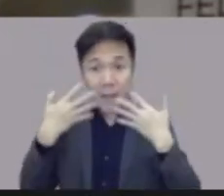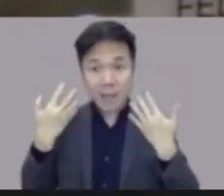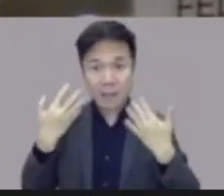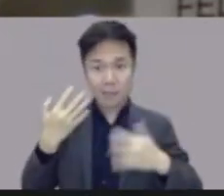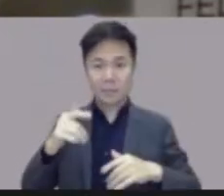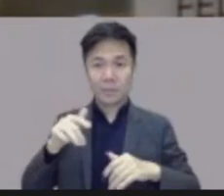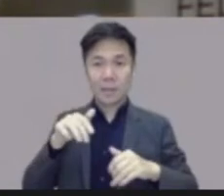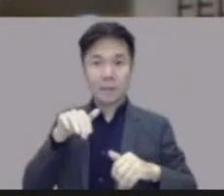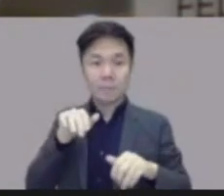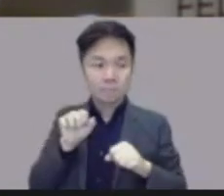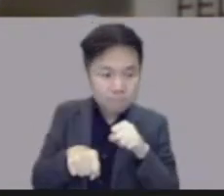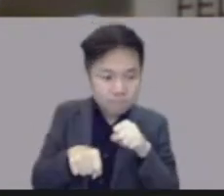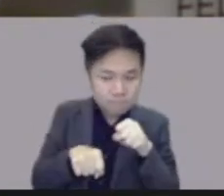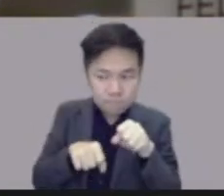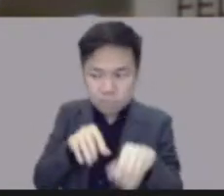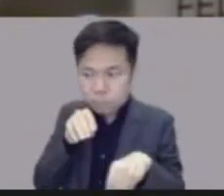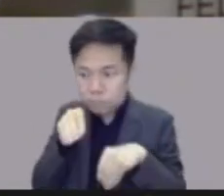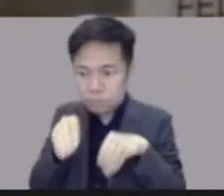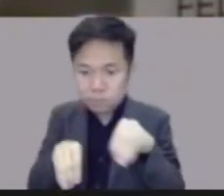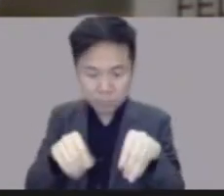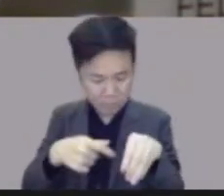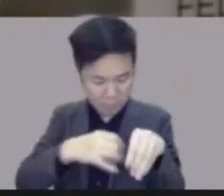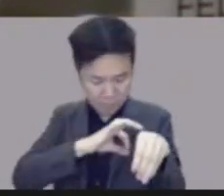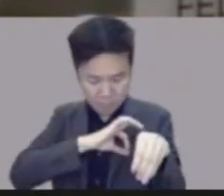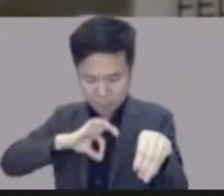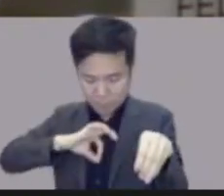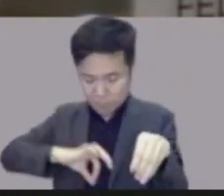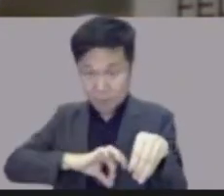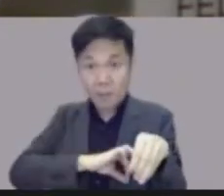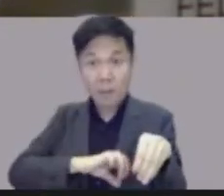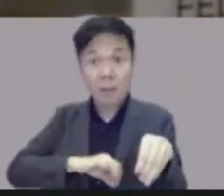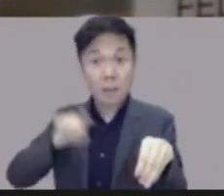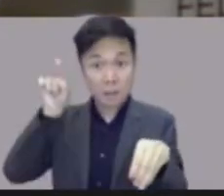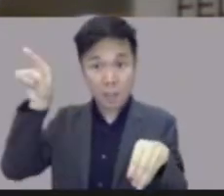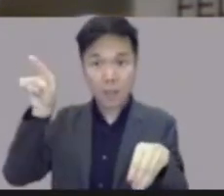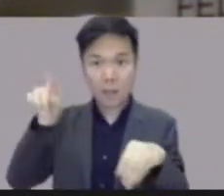uh what is the key deal Squad with option